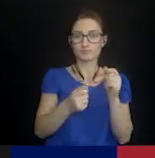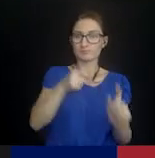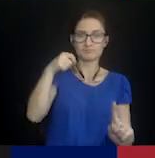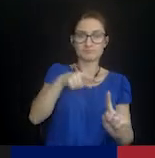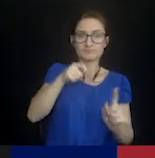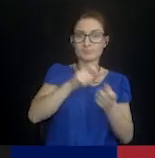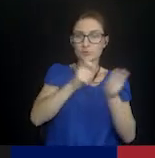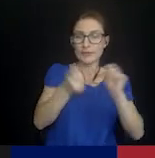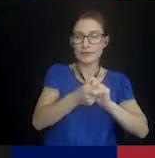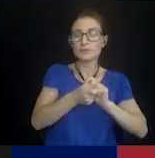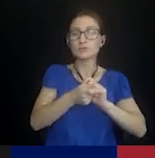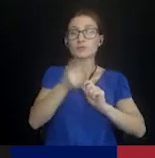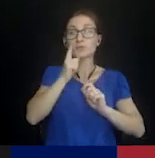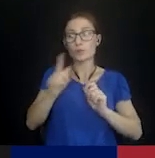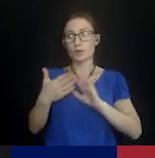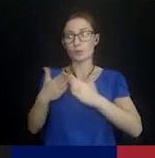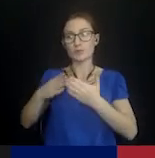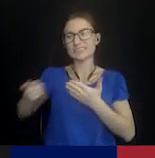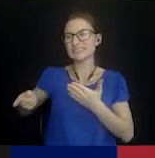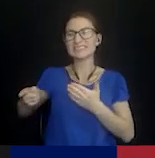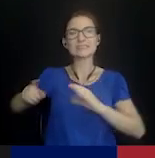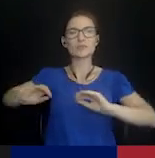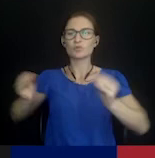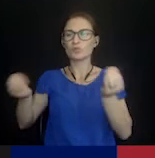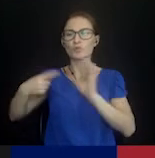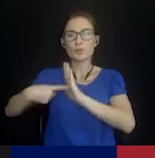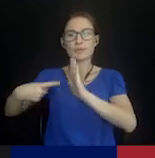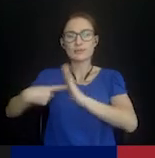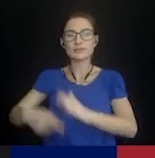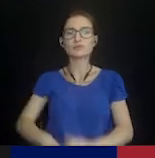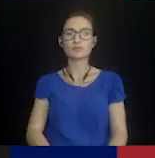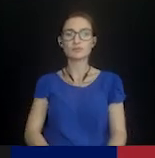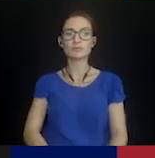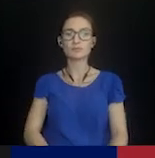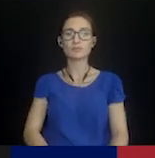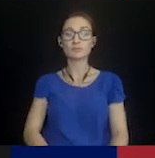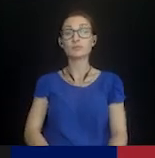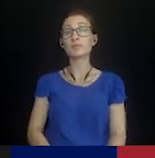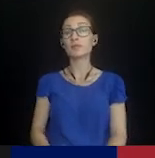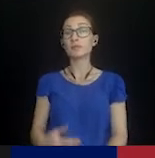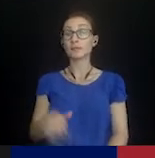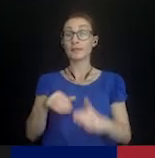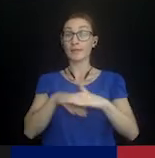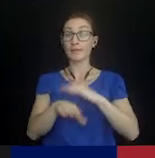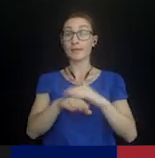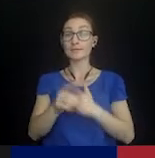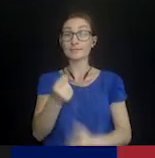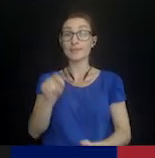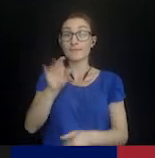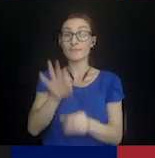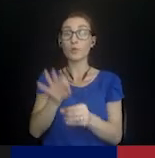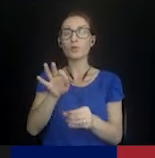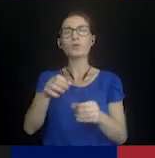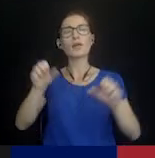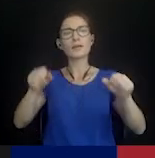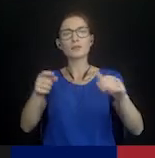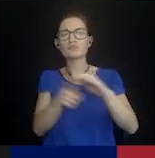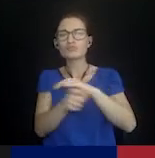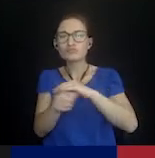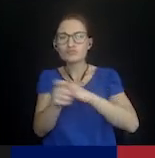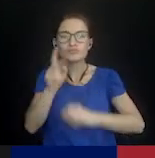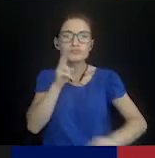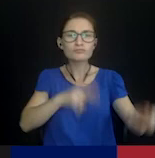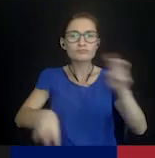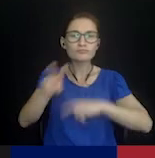underrepresented communities. Being a part of Access the Vote Florida has given me the opportunity to explore new insights in